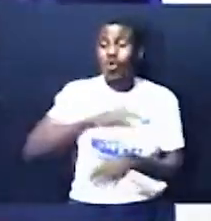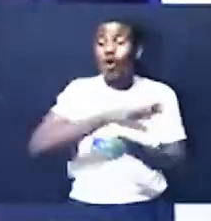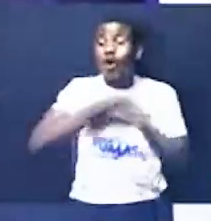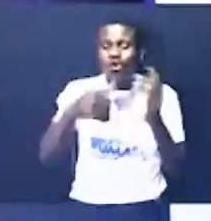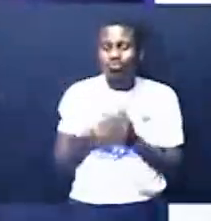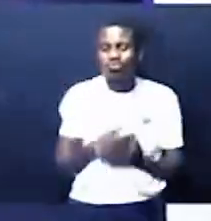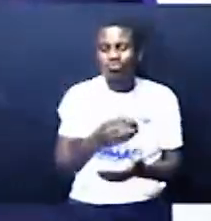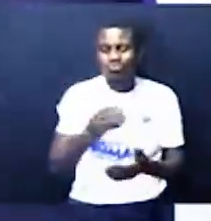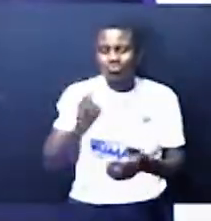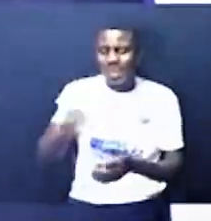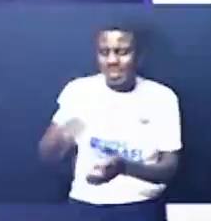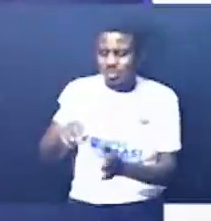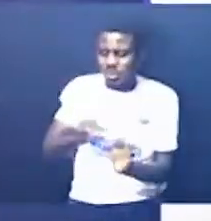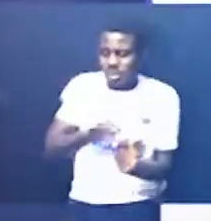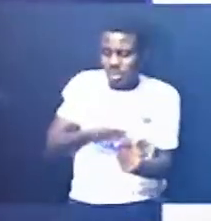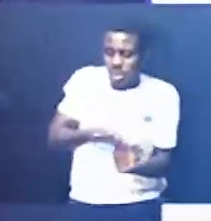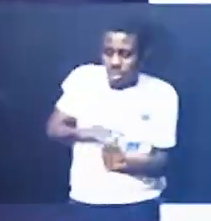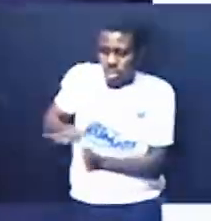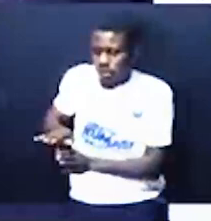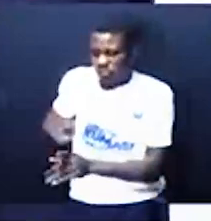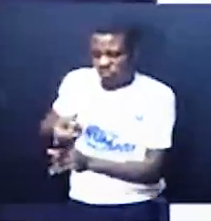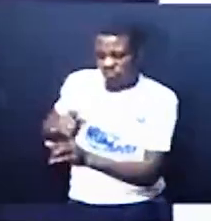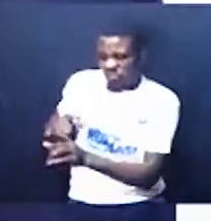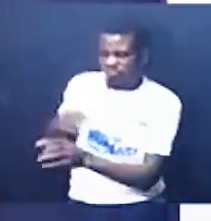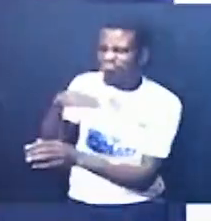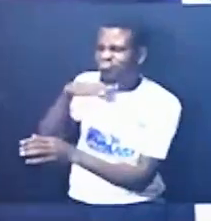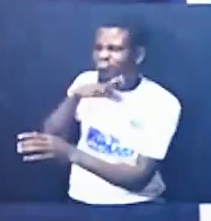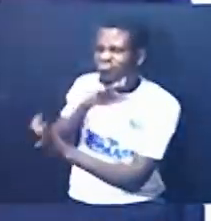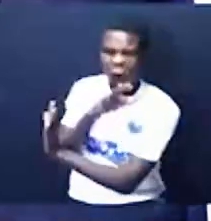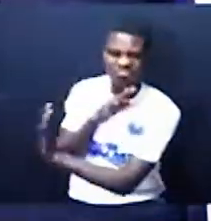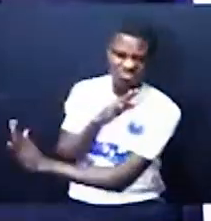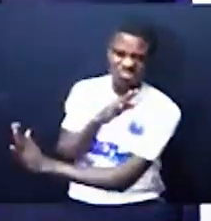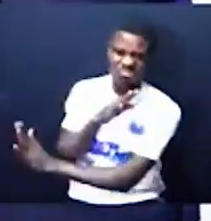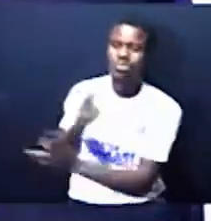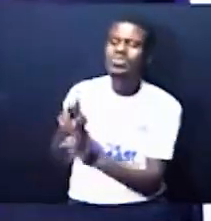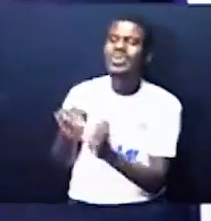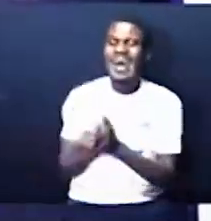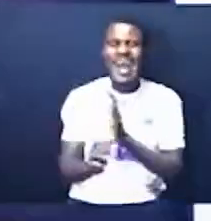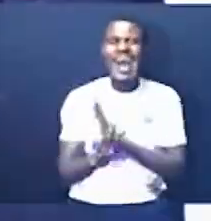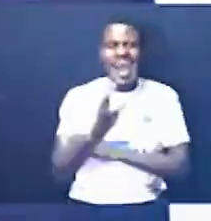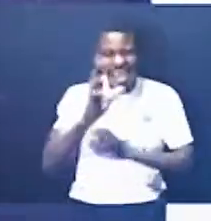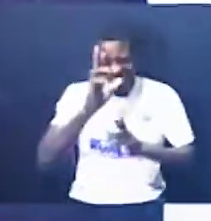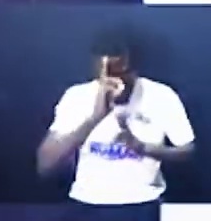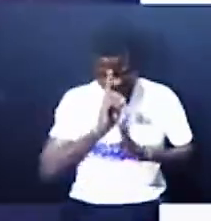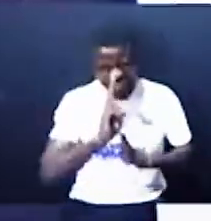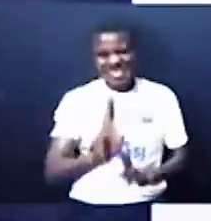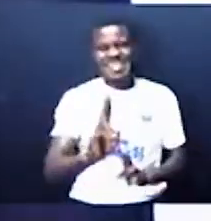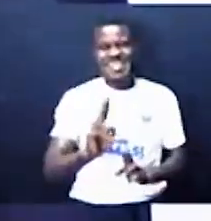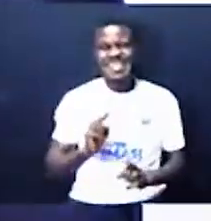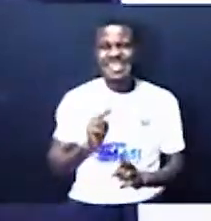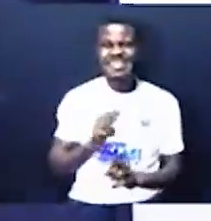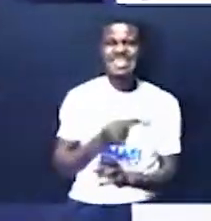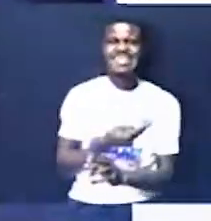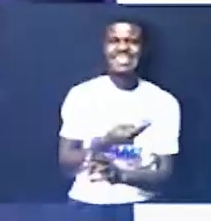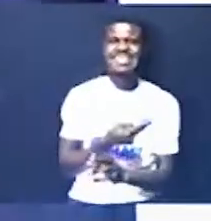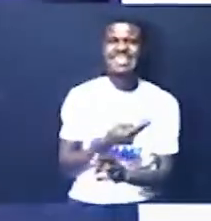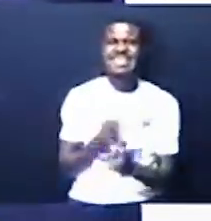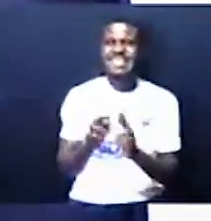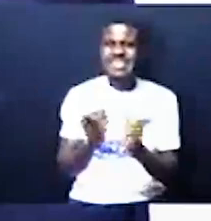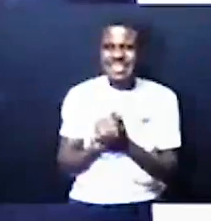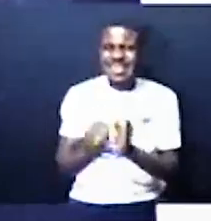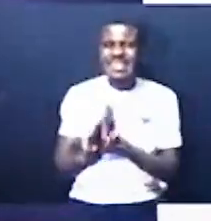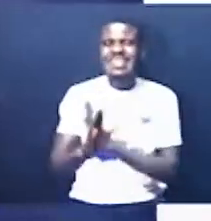from pollution so that God will honor us.